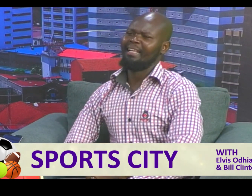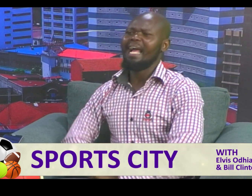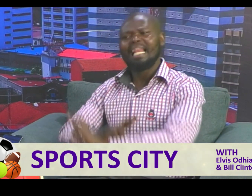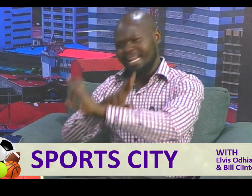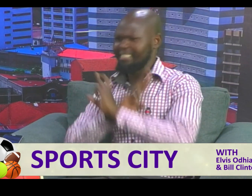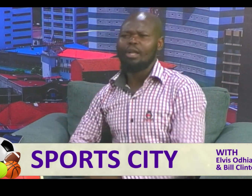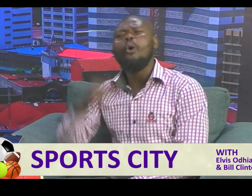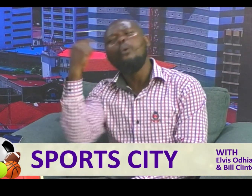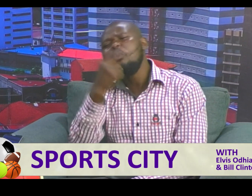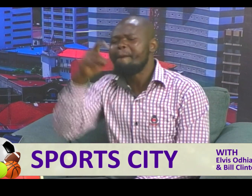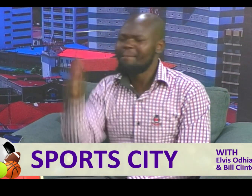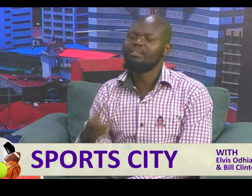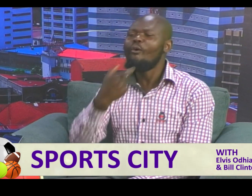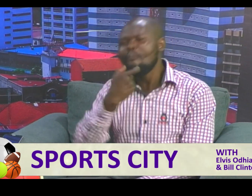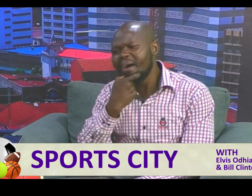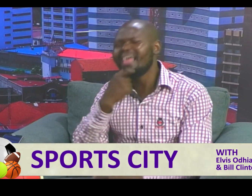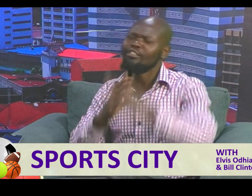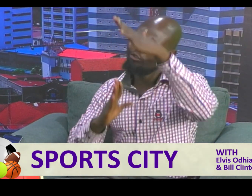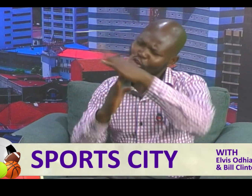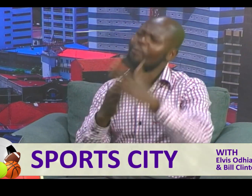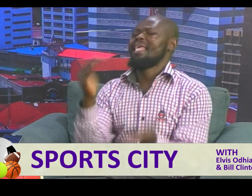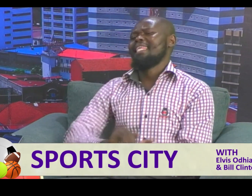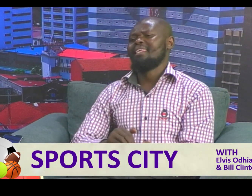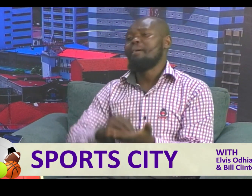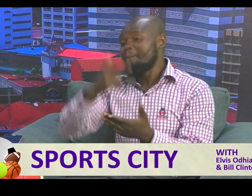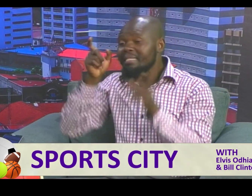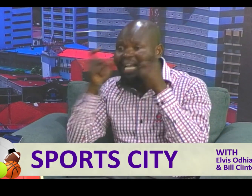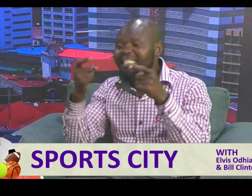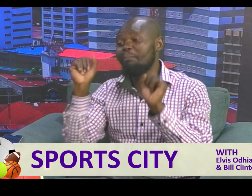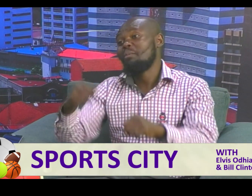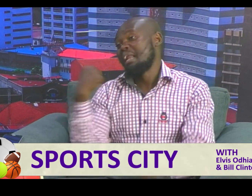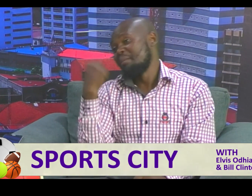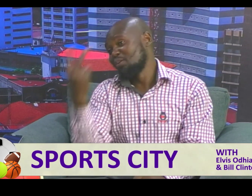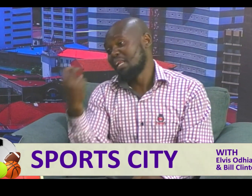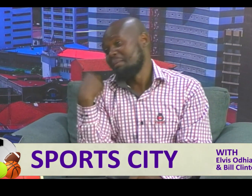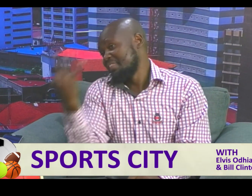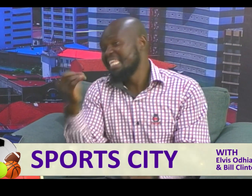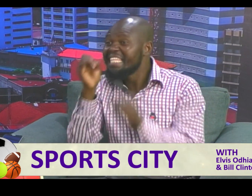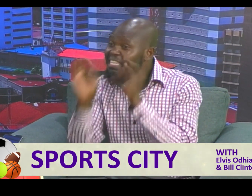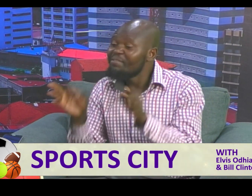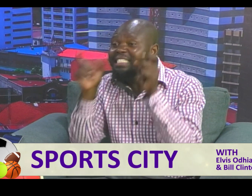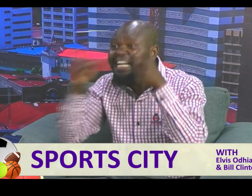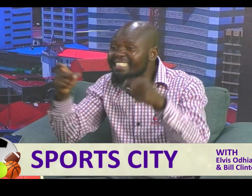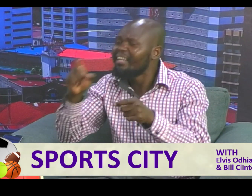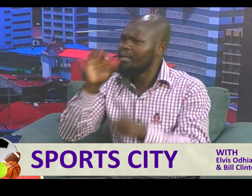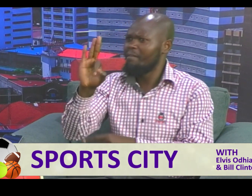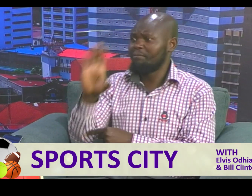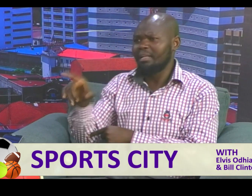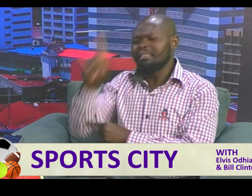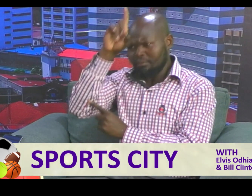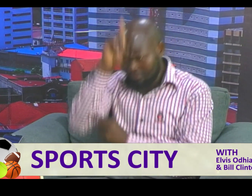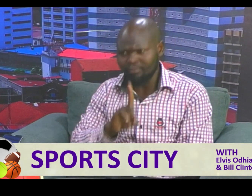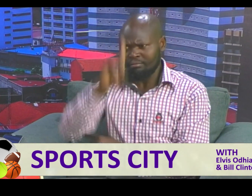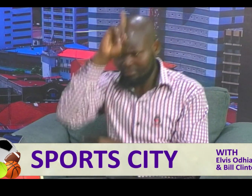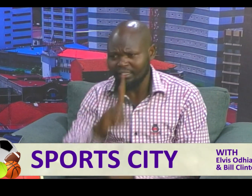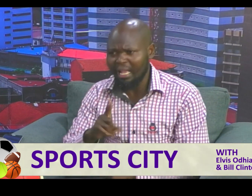I'm sure that Posta Rangers are just the same with Arsenal. So Gor Mahia is going to come back again in the top 4. That